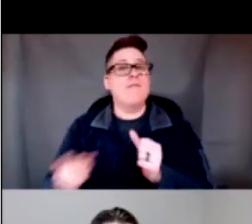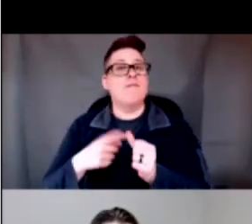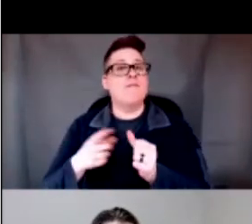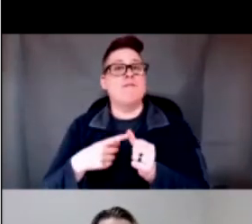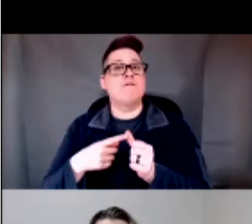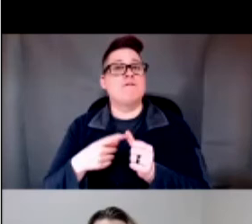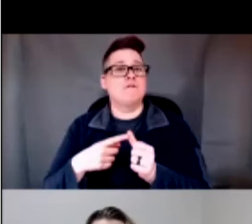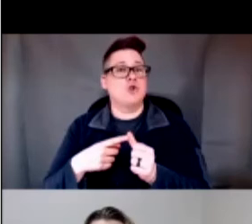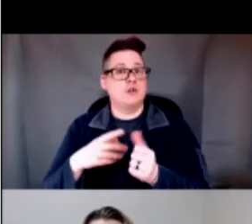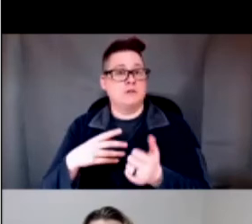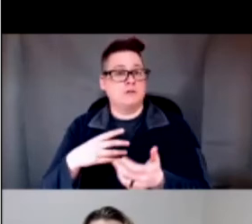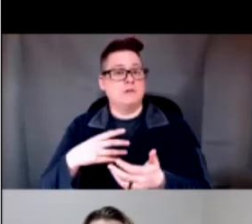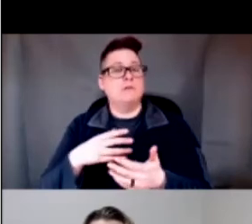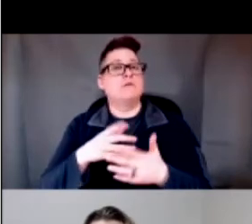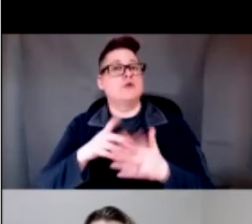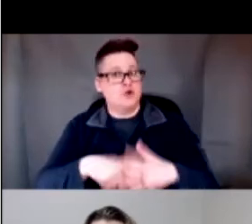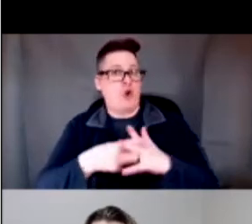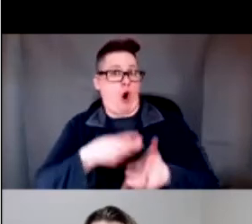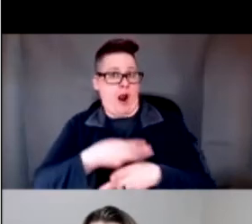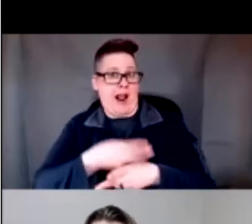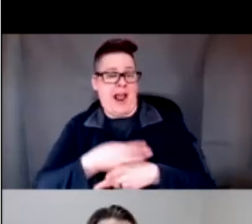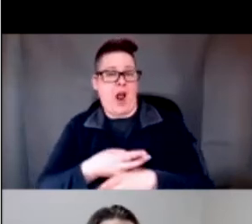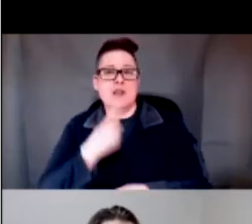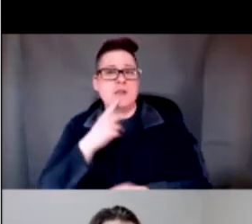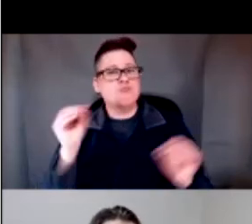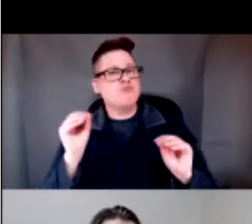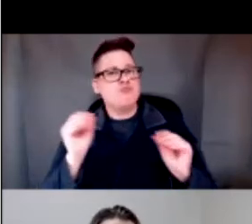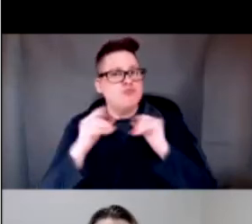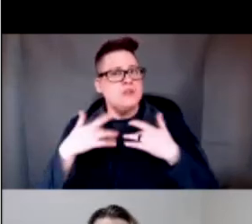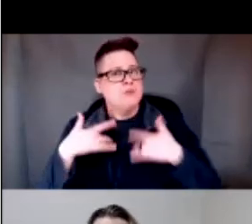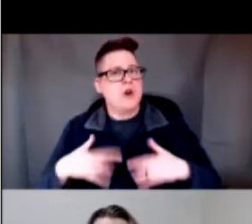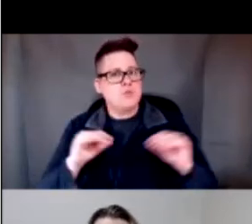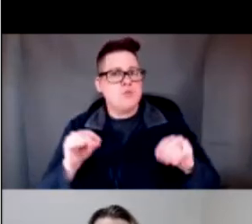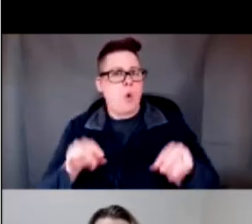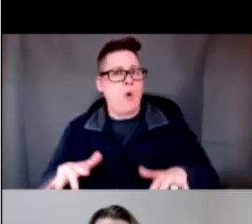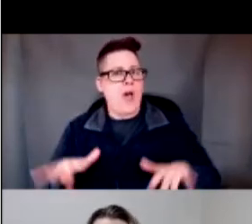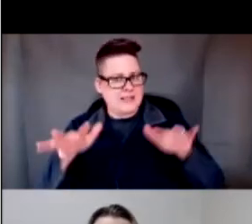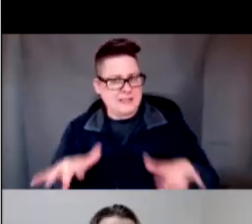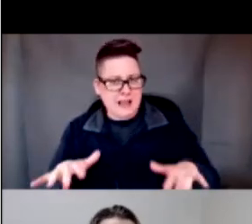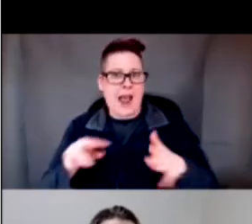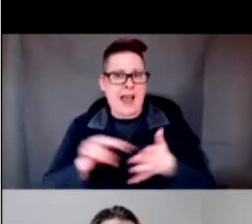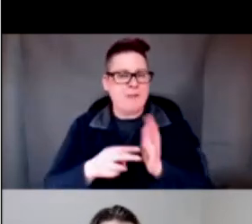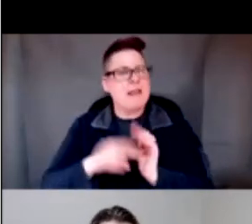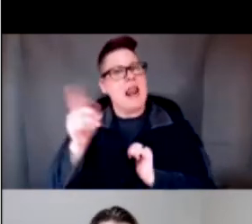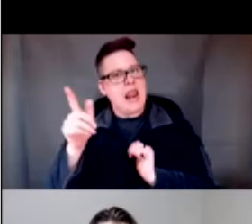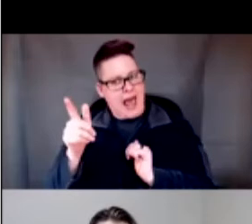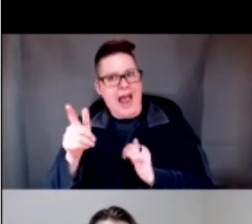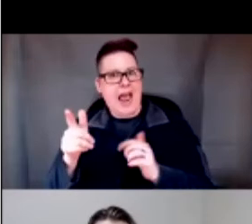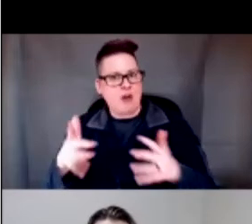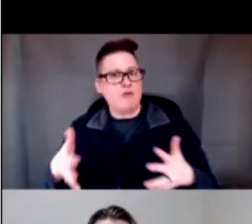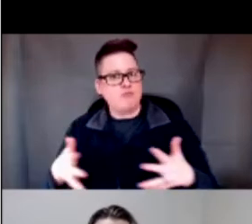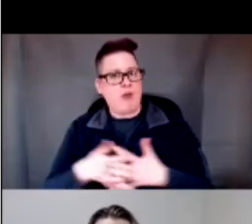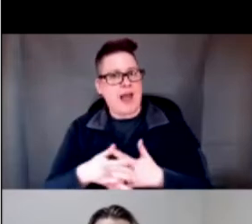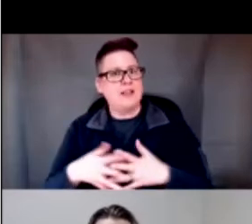prenatal care, it's important to note that she denied depression and anxiety. So it was later on during her care that